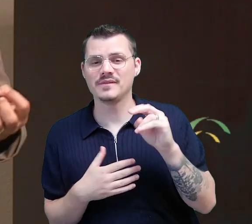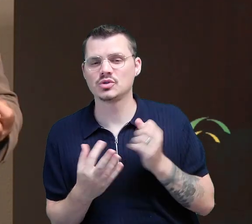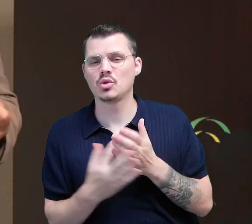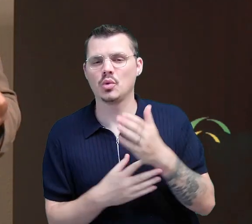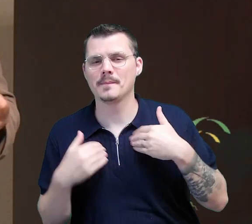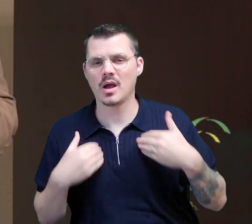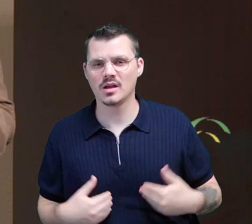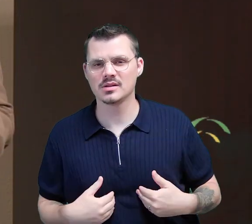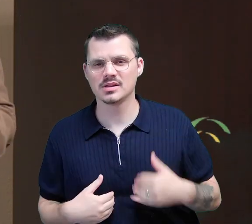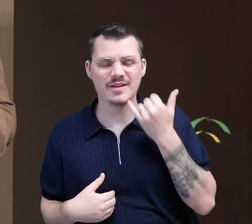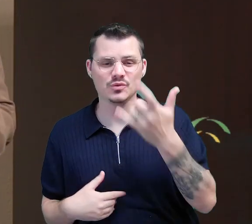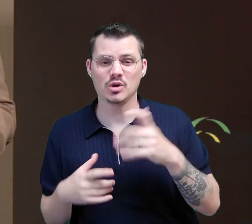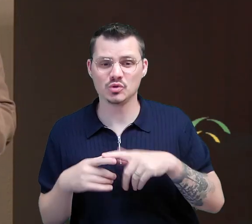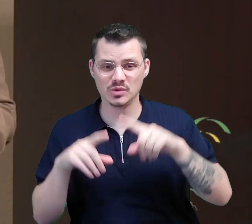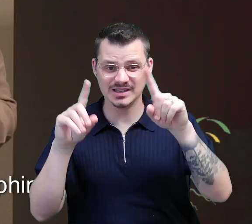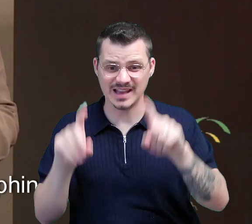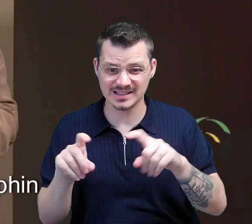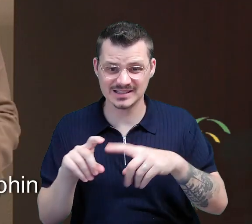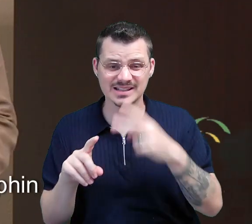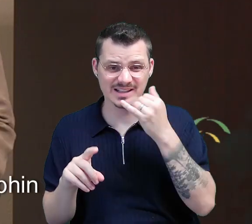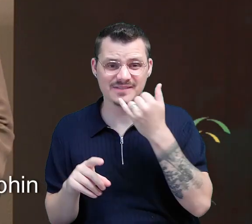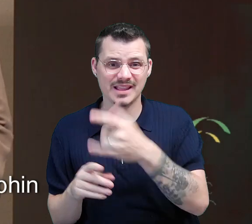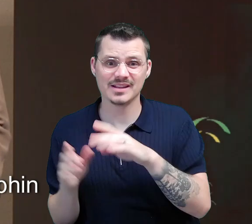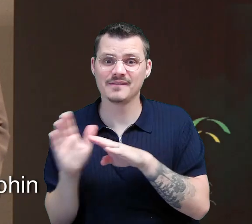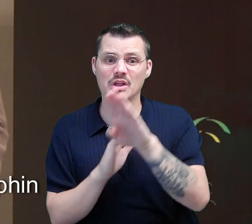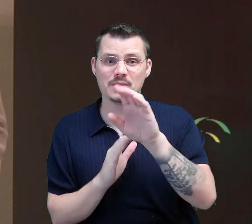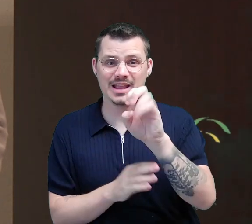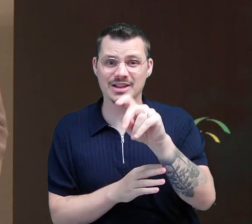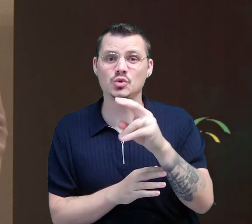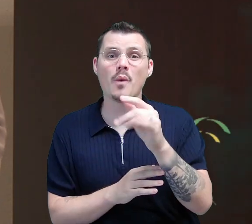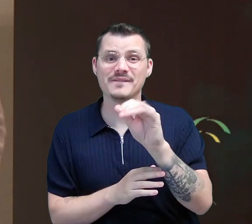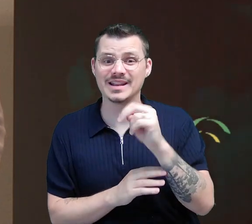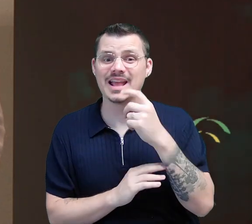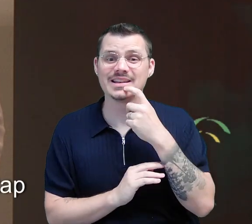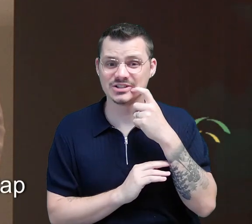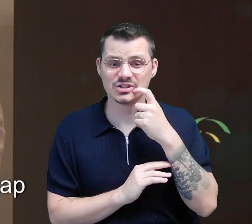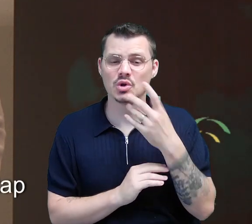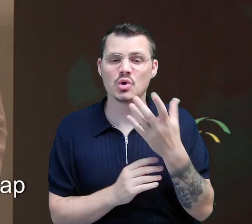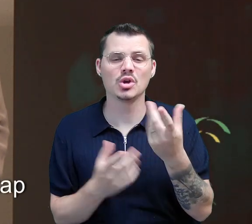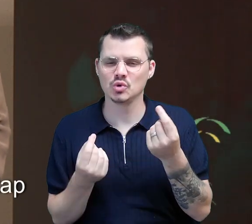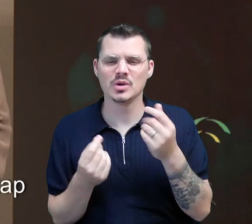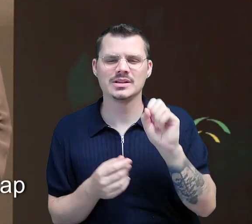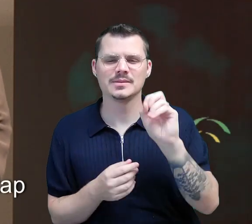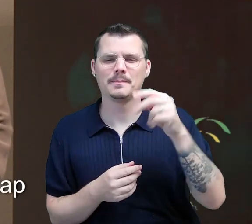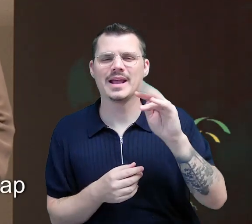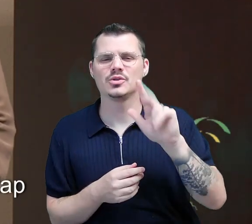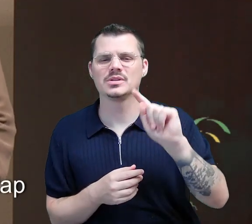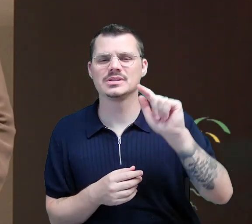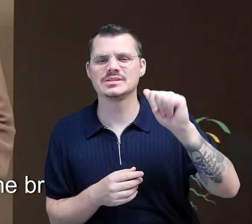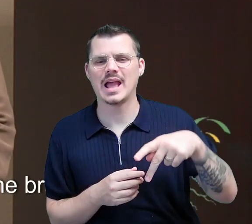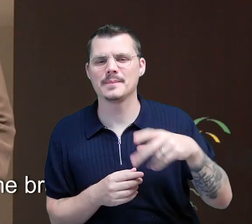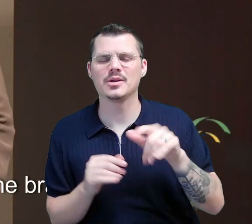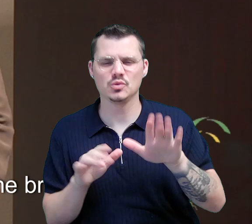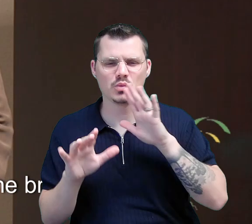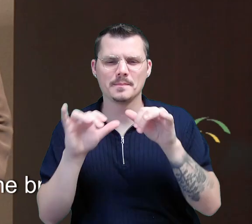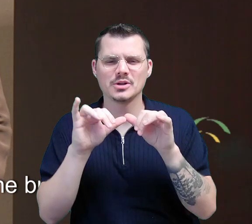throughout your body. If you want to test somebody to see if they've developed an endorphin addiction, the way to do that is to do a spinal tap